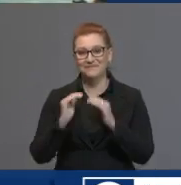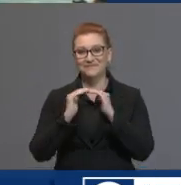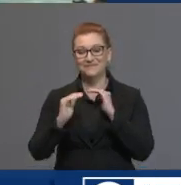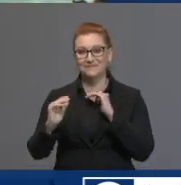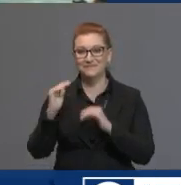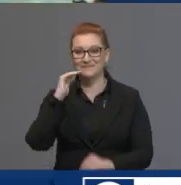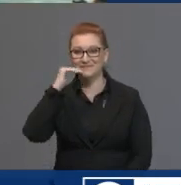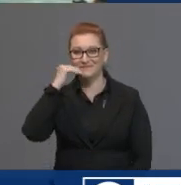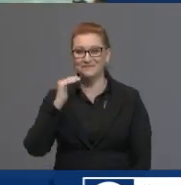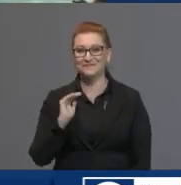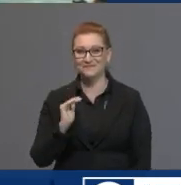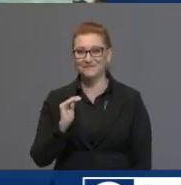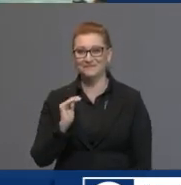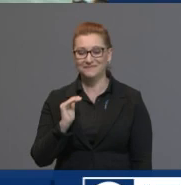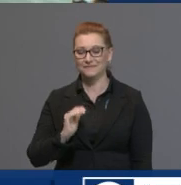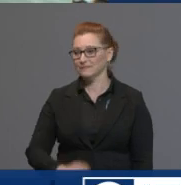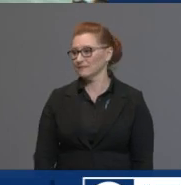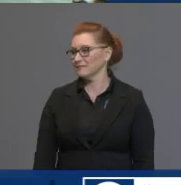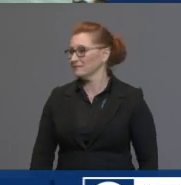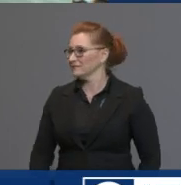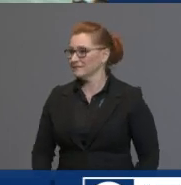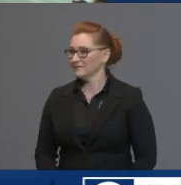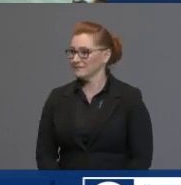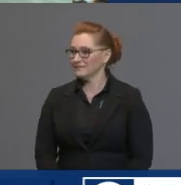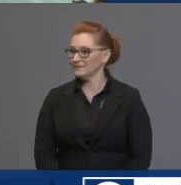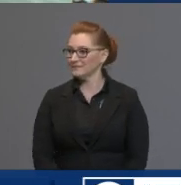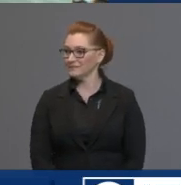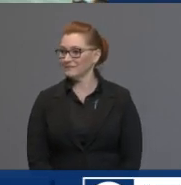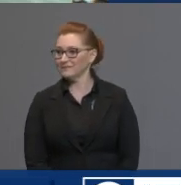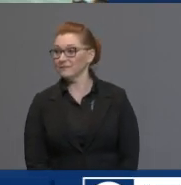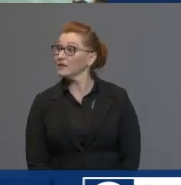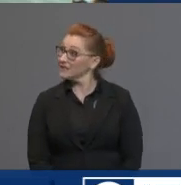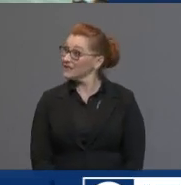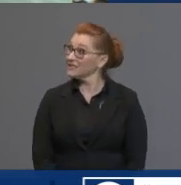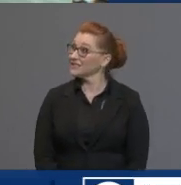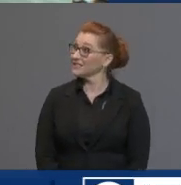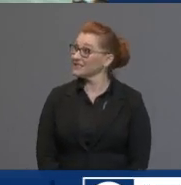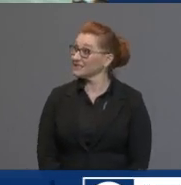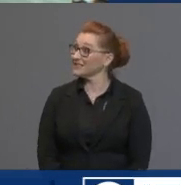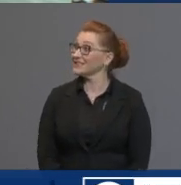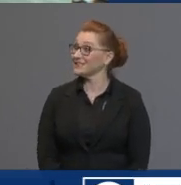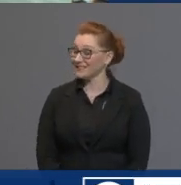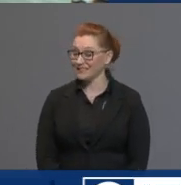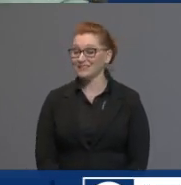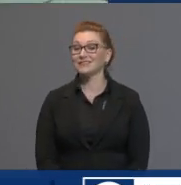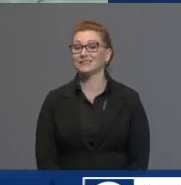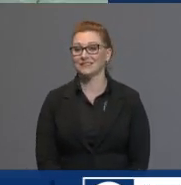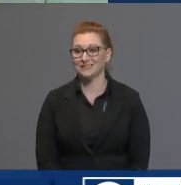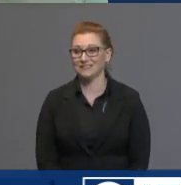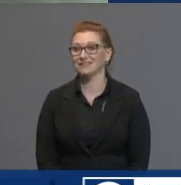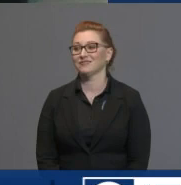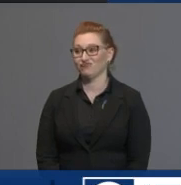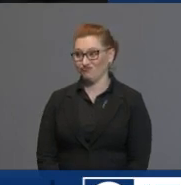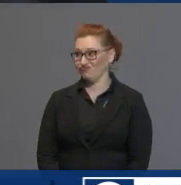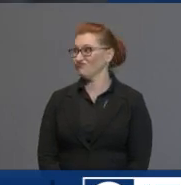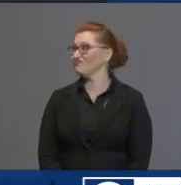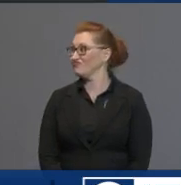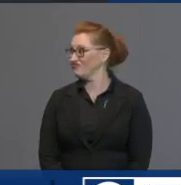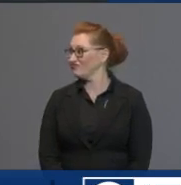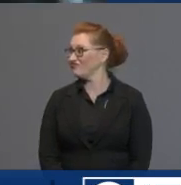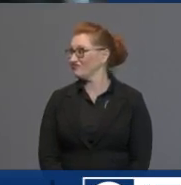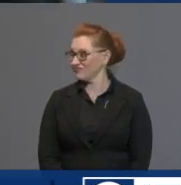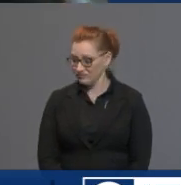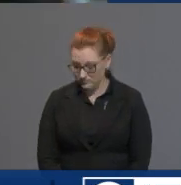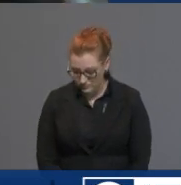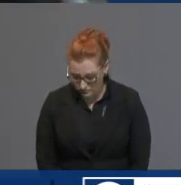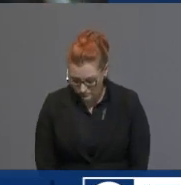mean Stipulate. cancel the presentation? Cancel the presentation, and actually send us the executive orders ahead of time? Beforehand. Oh my God,